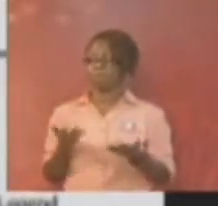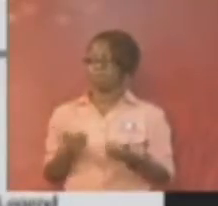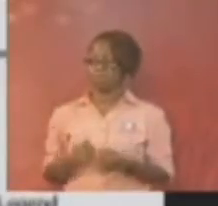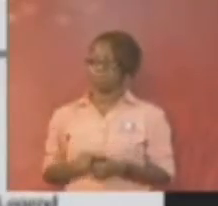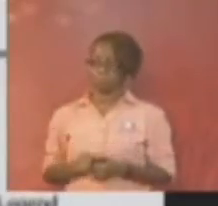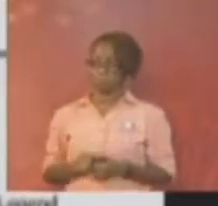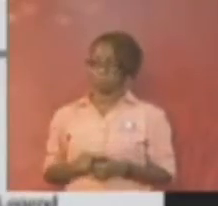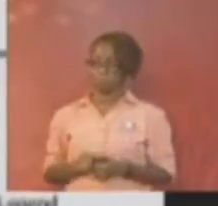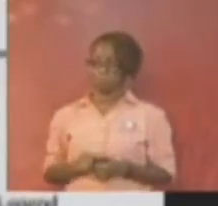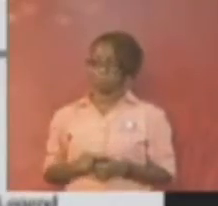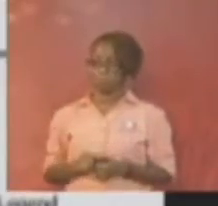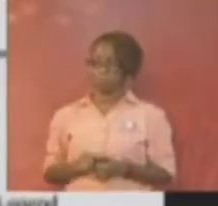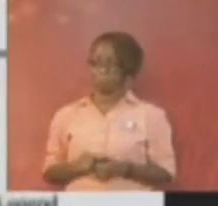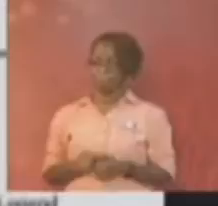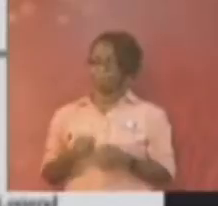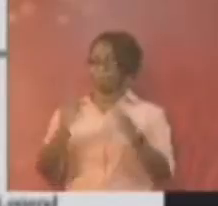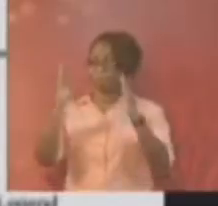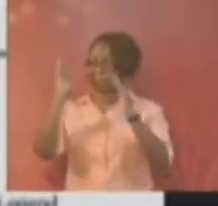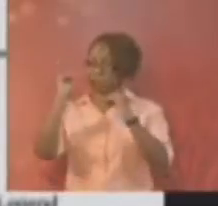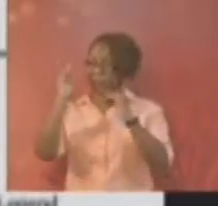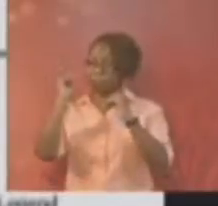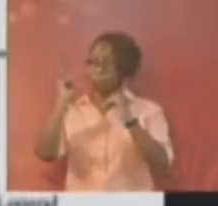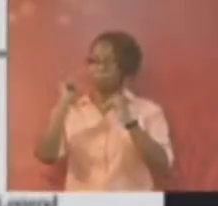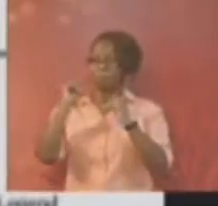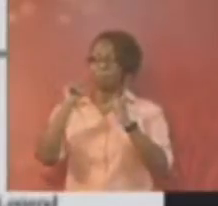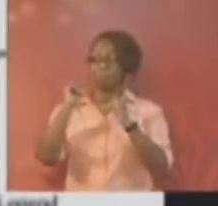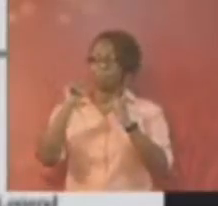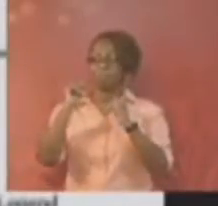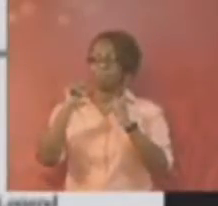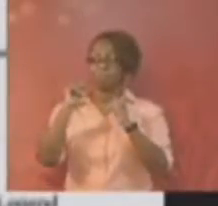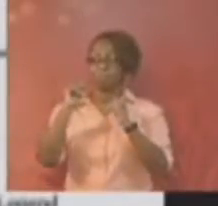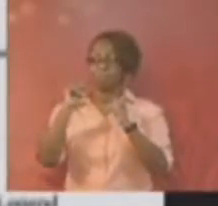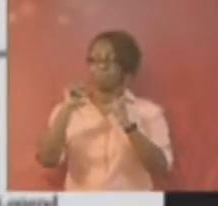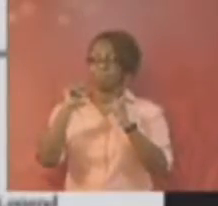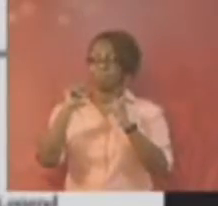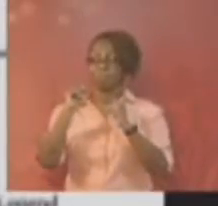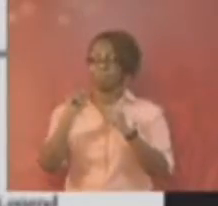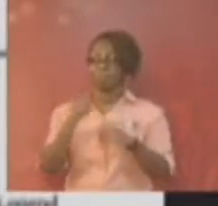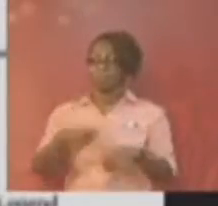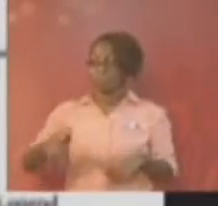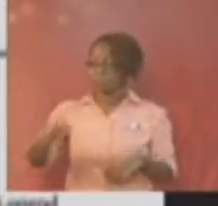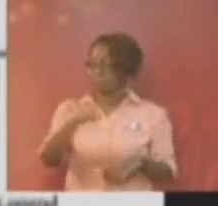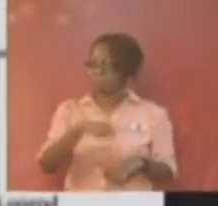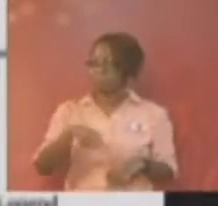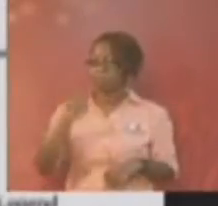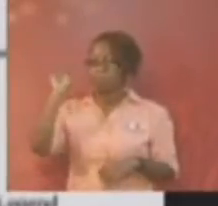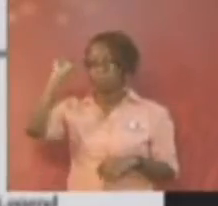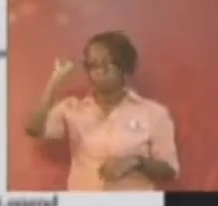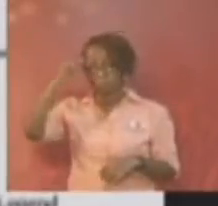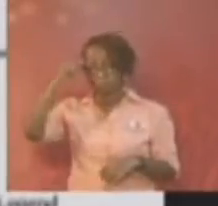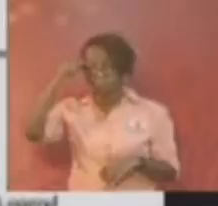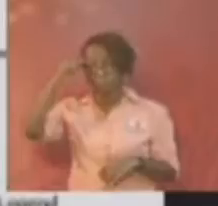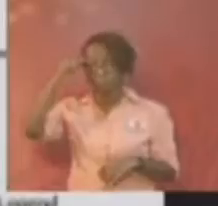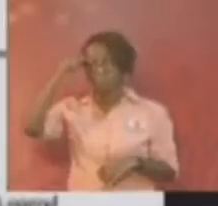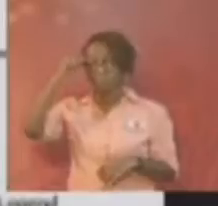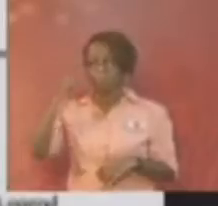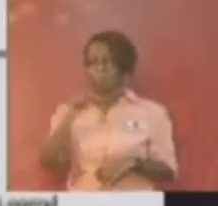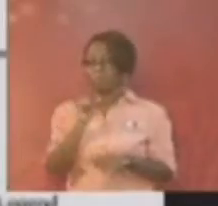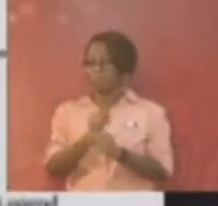And we're hoping that we can drive some additional interest in maintaining your zero case status, if